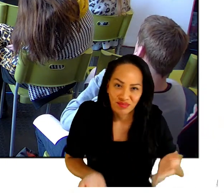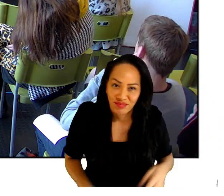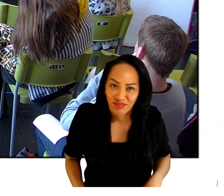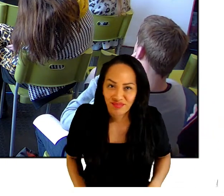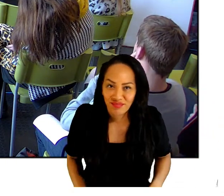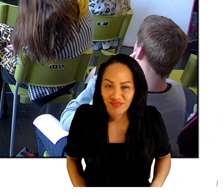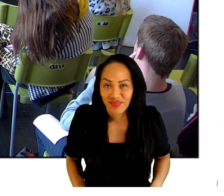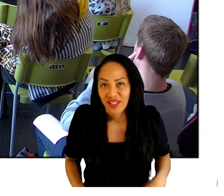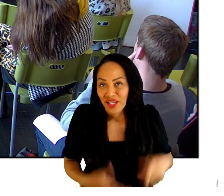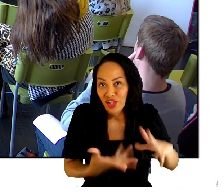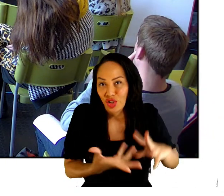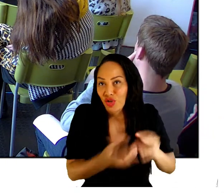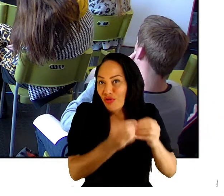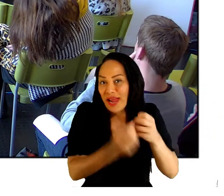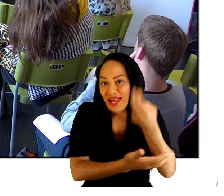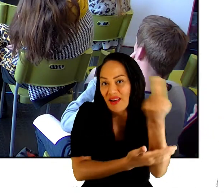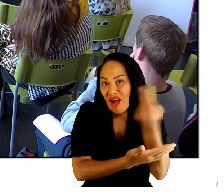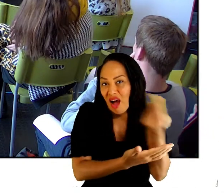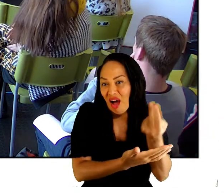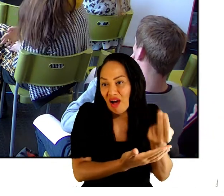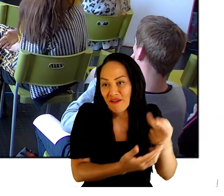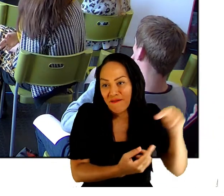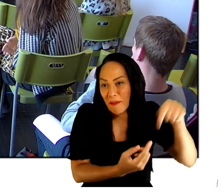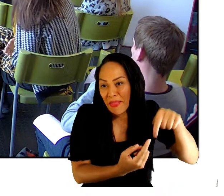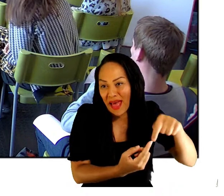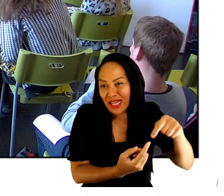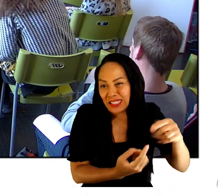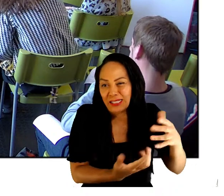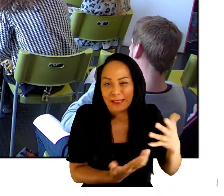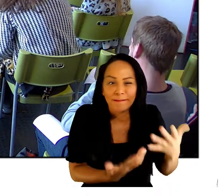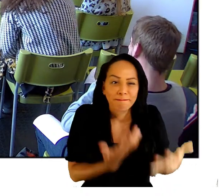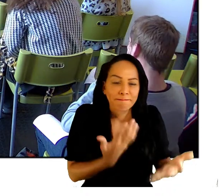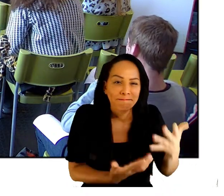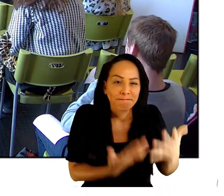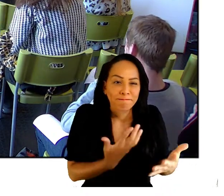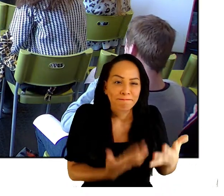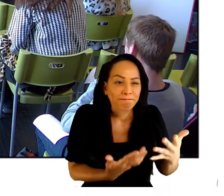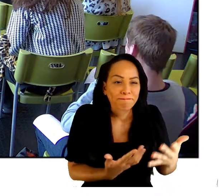from that. Truth probably doesn't really enter into it.